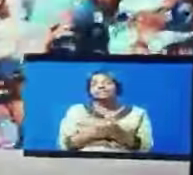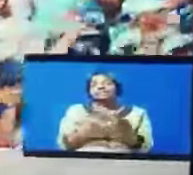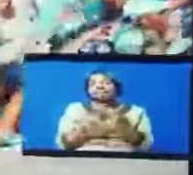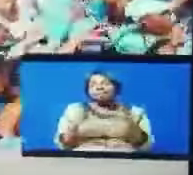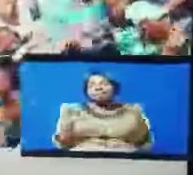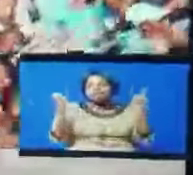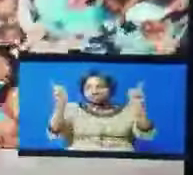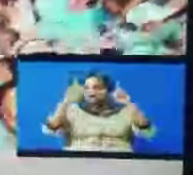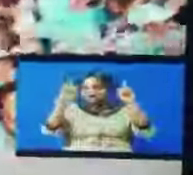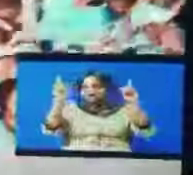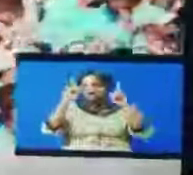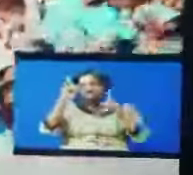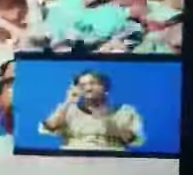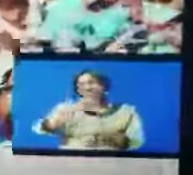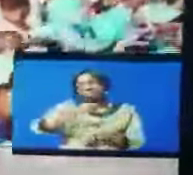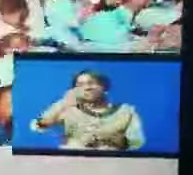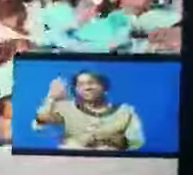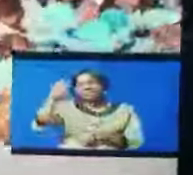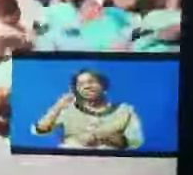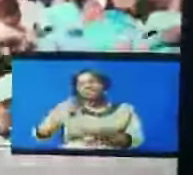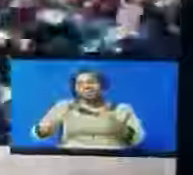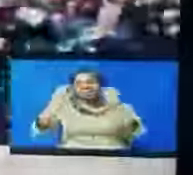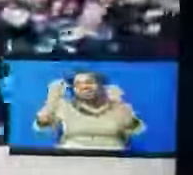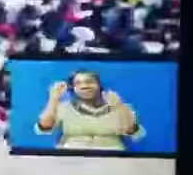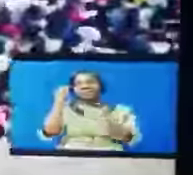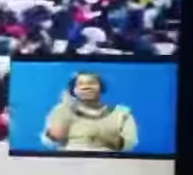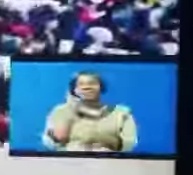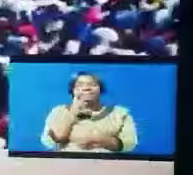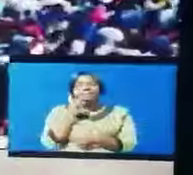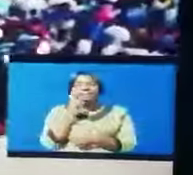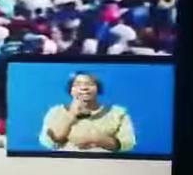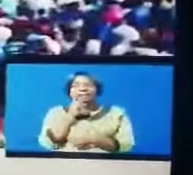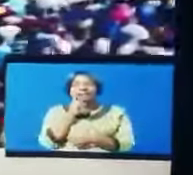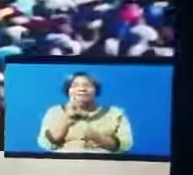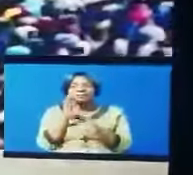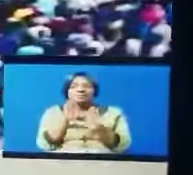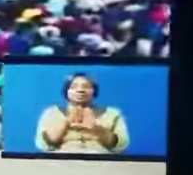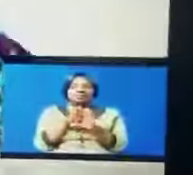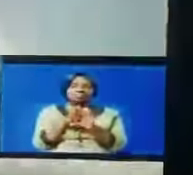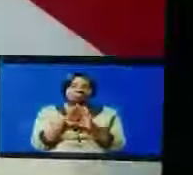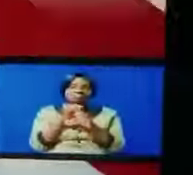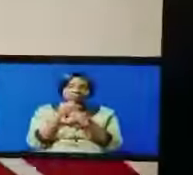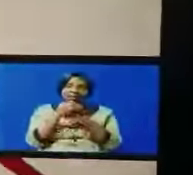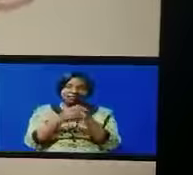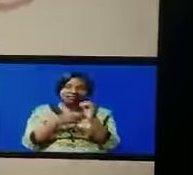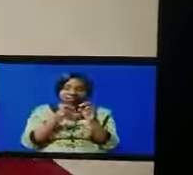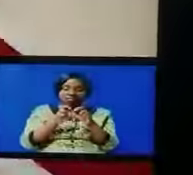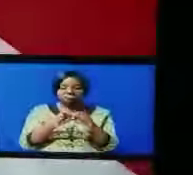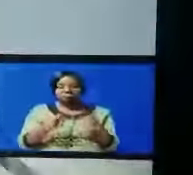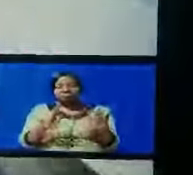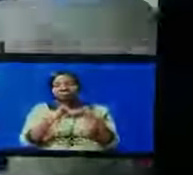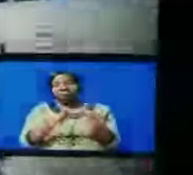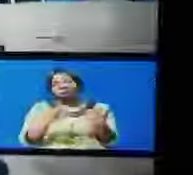DPP to win next year's polls as a true reflection of the views of the people.